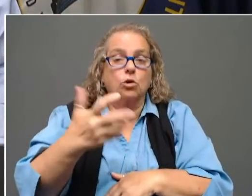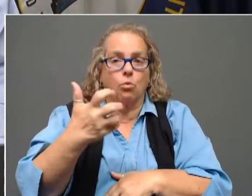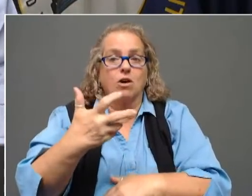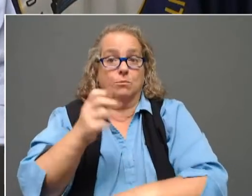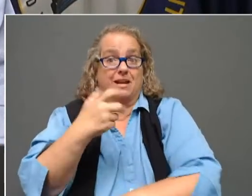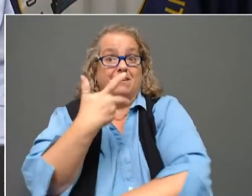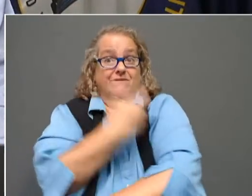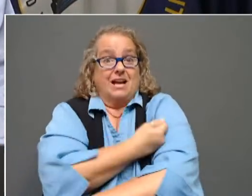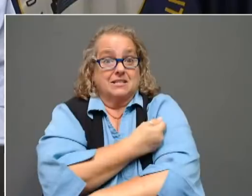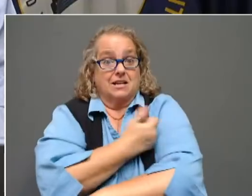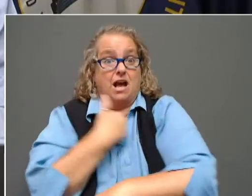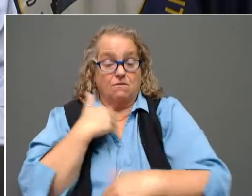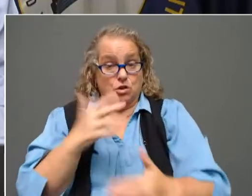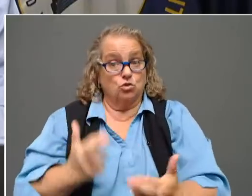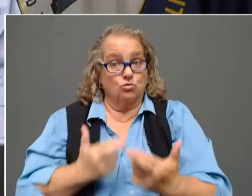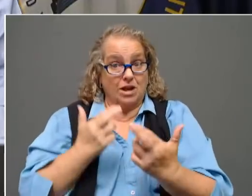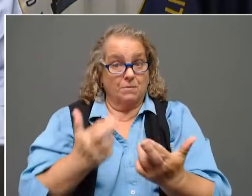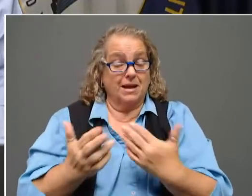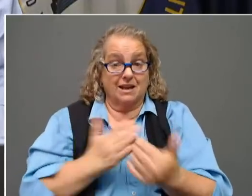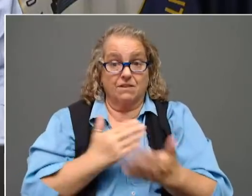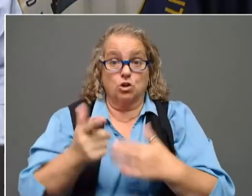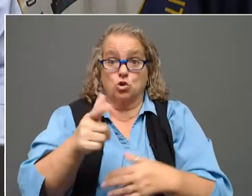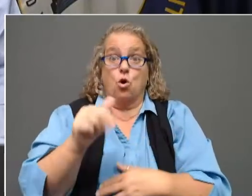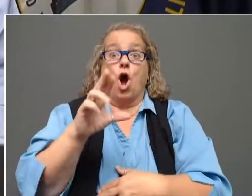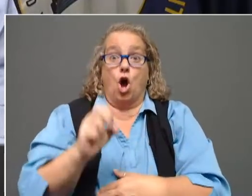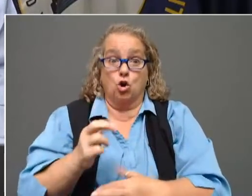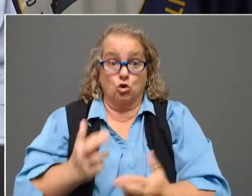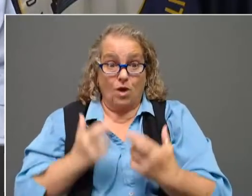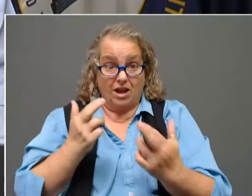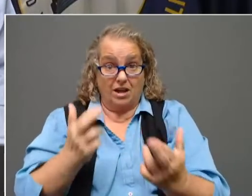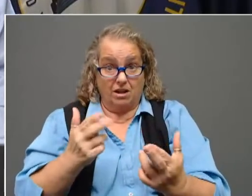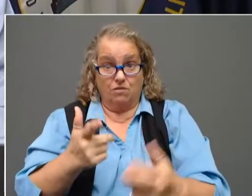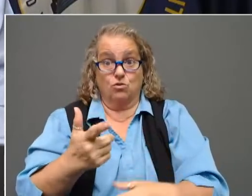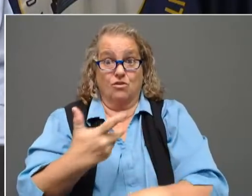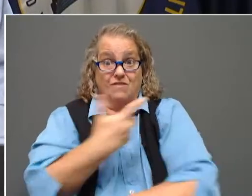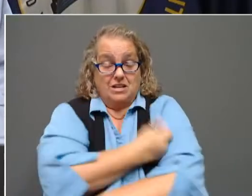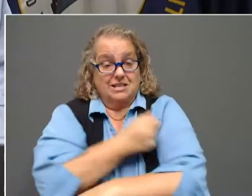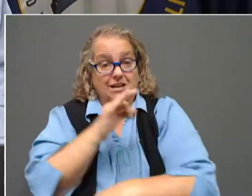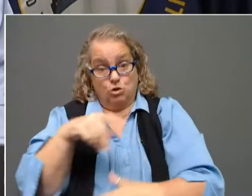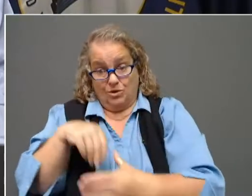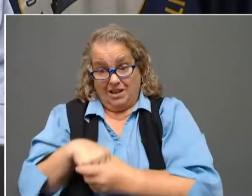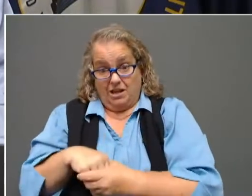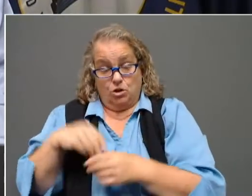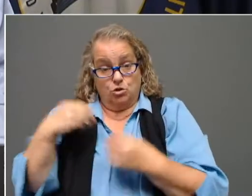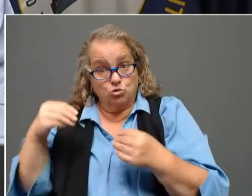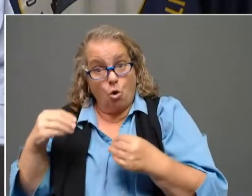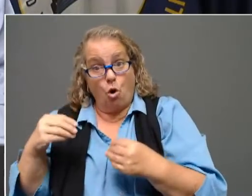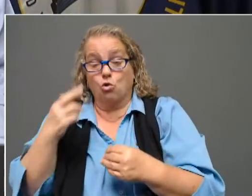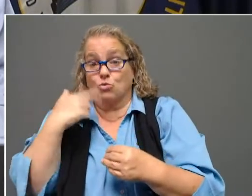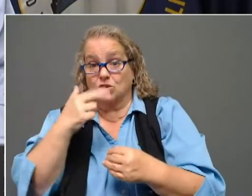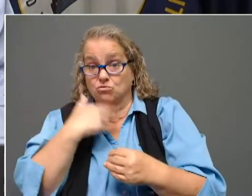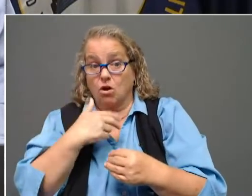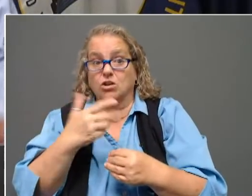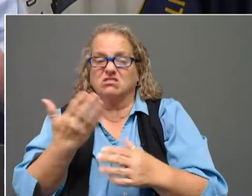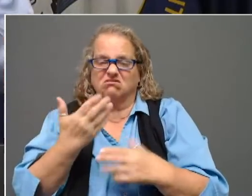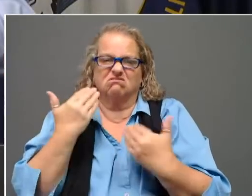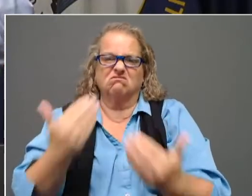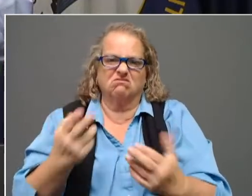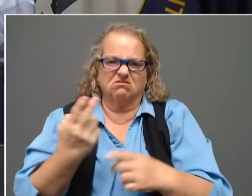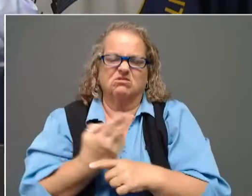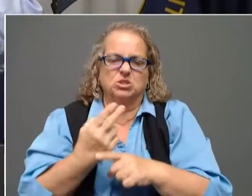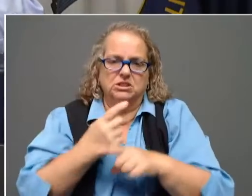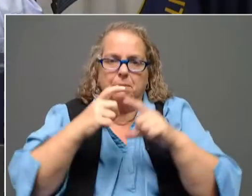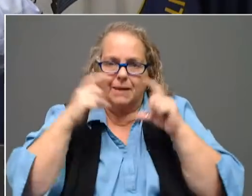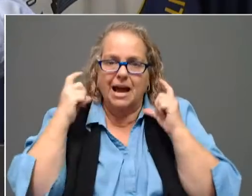already recommended, even if you are vaccinated, if you're in something like retail or restaurant, and they already do it in healthcare, you probably ought to have a mask on too, because